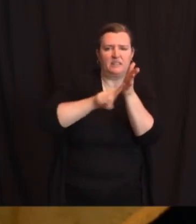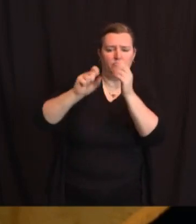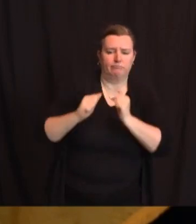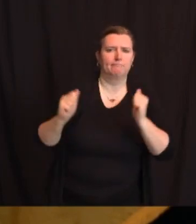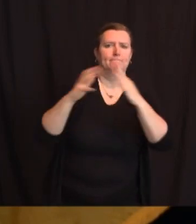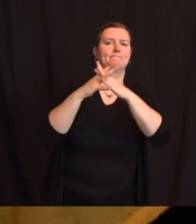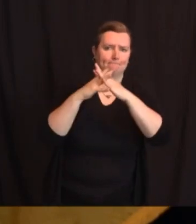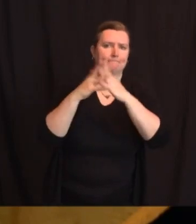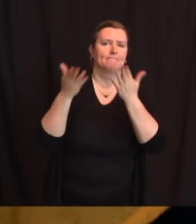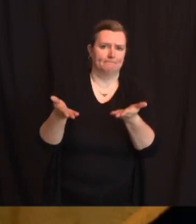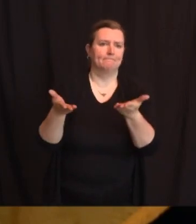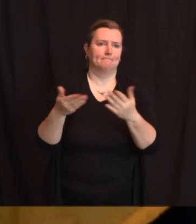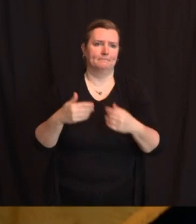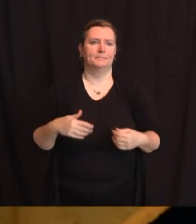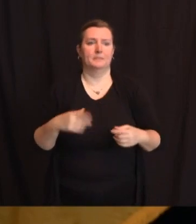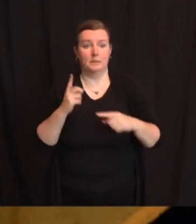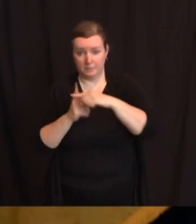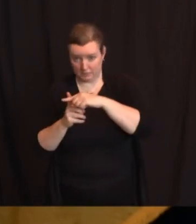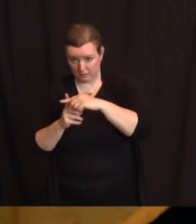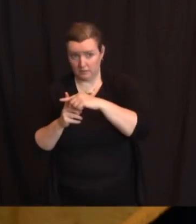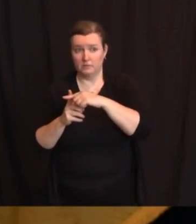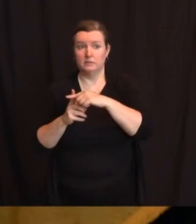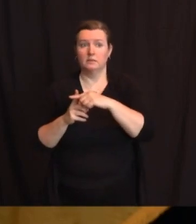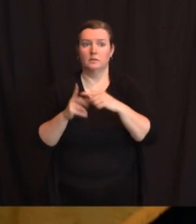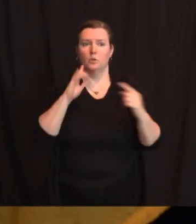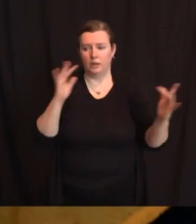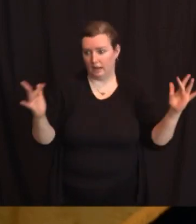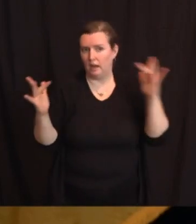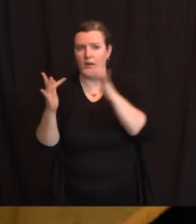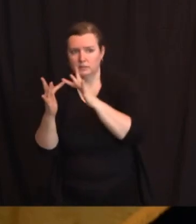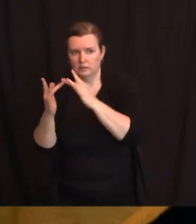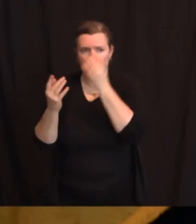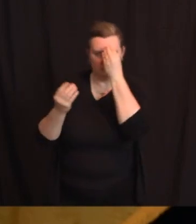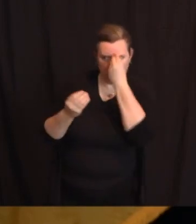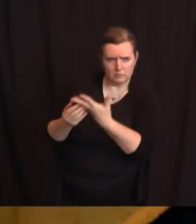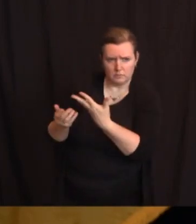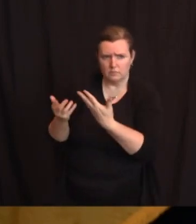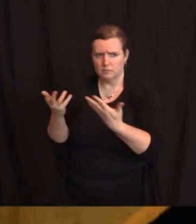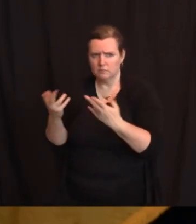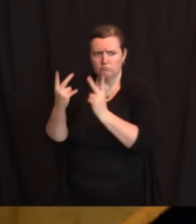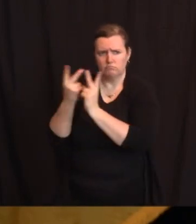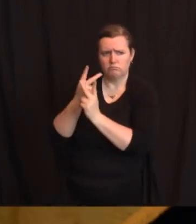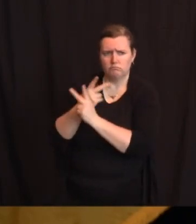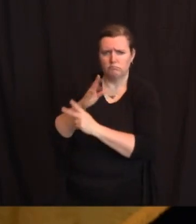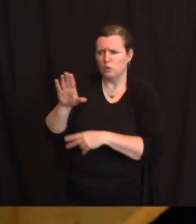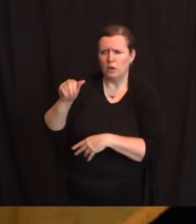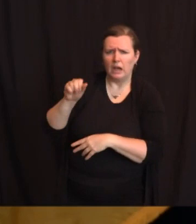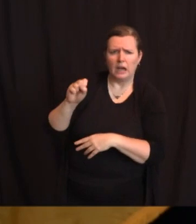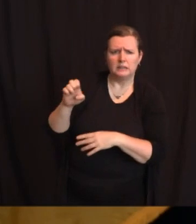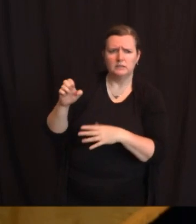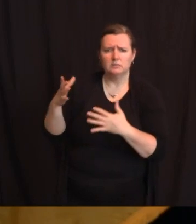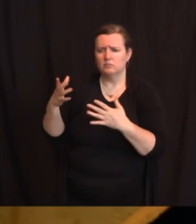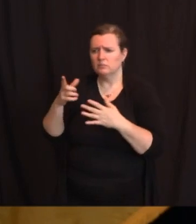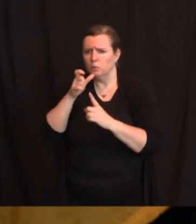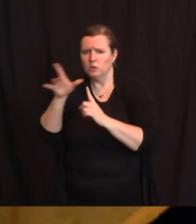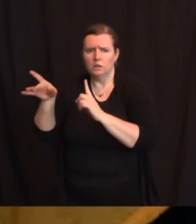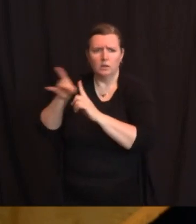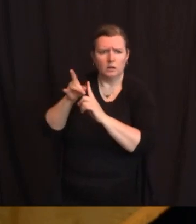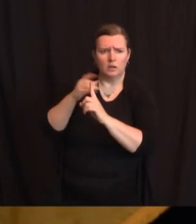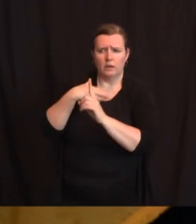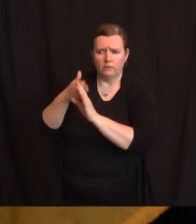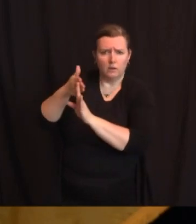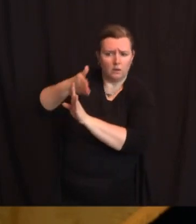within 24 hours for a case investigation and contact tracing to begin. Contact tracing